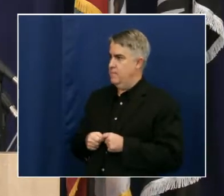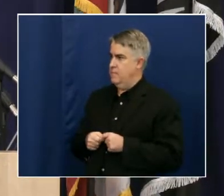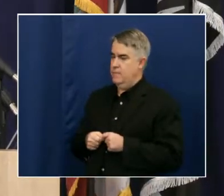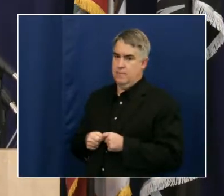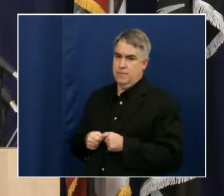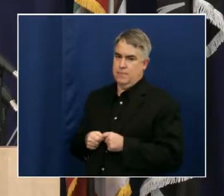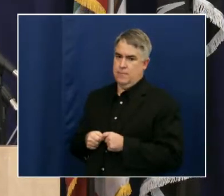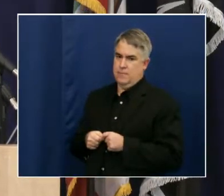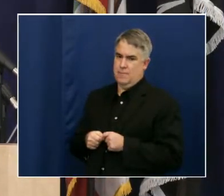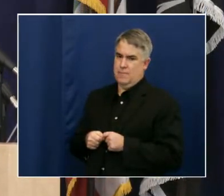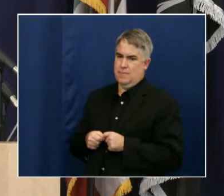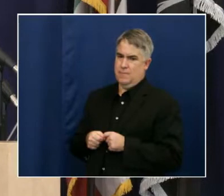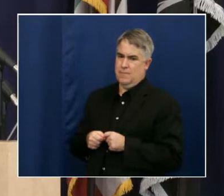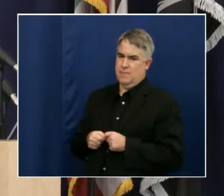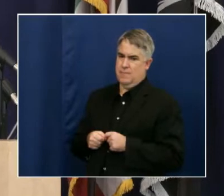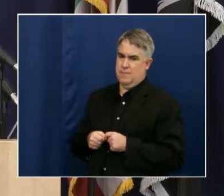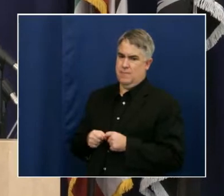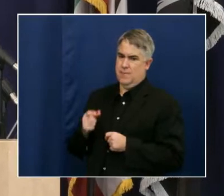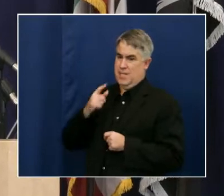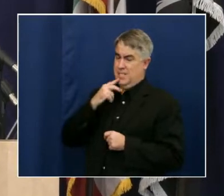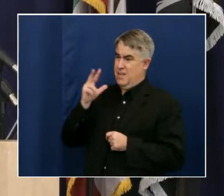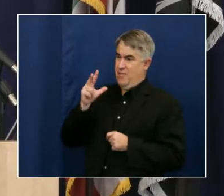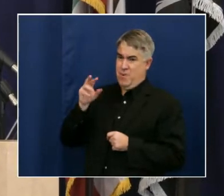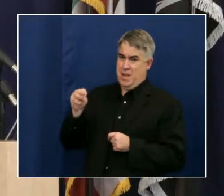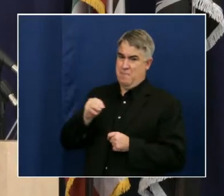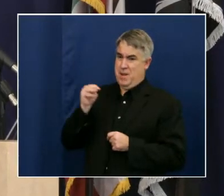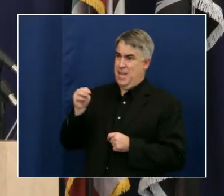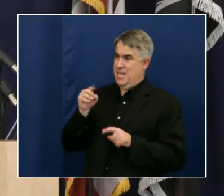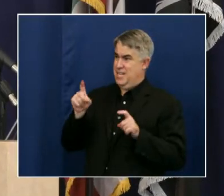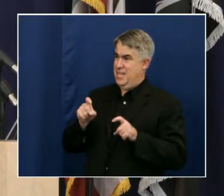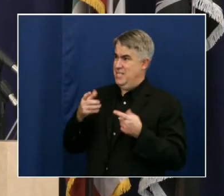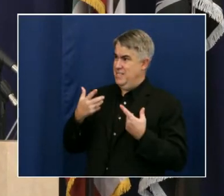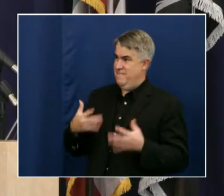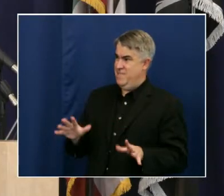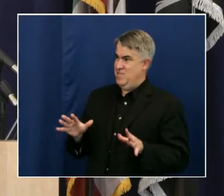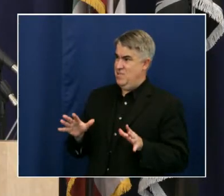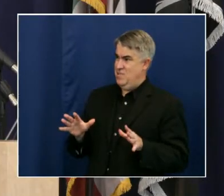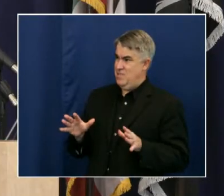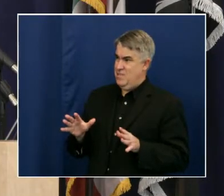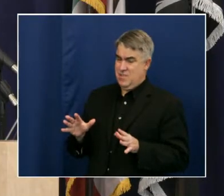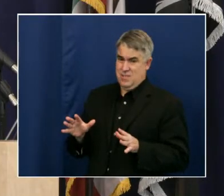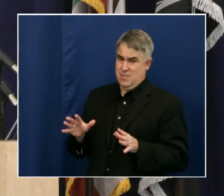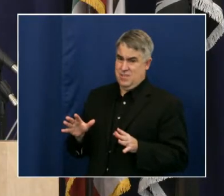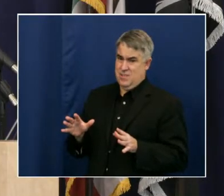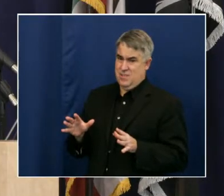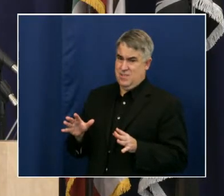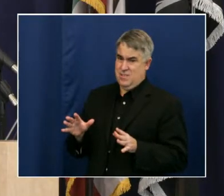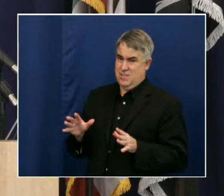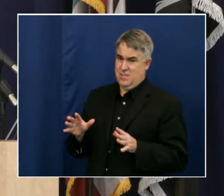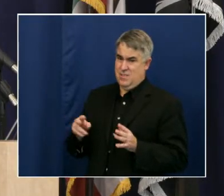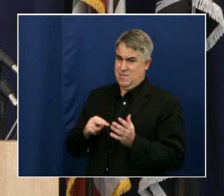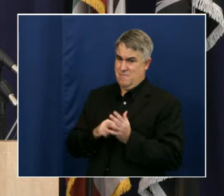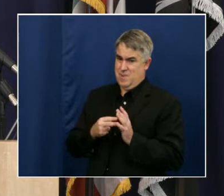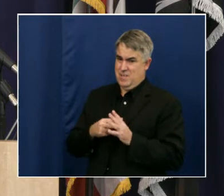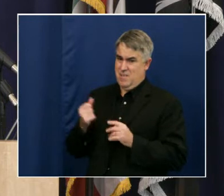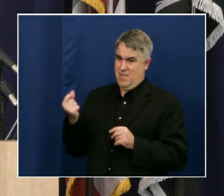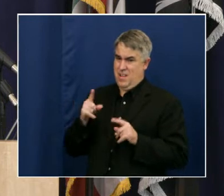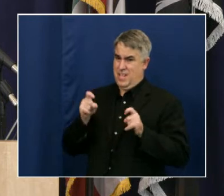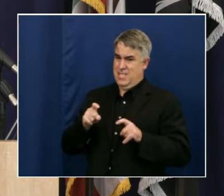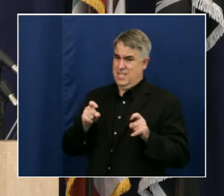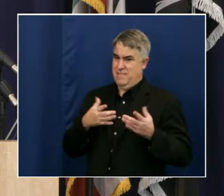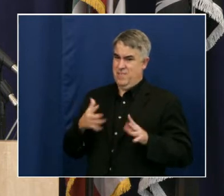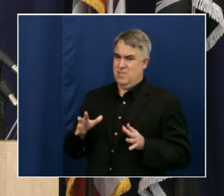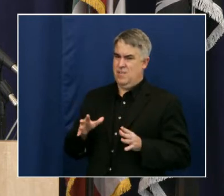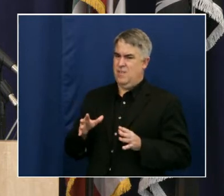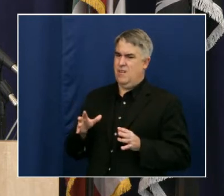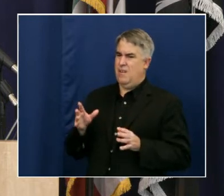3 million tests have been done, which could be interpreted as if almost all the population of the county was already tested. Is there any specific